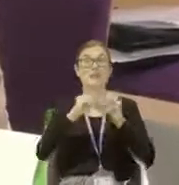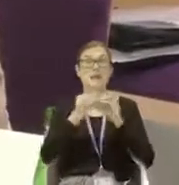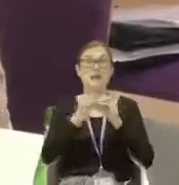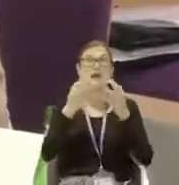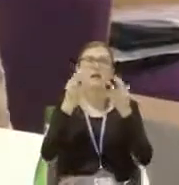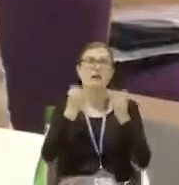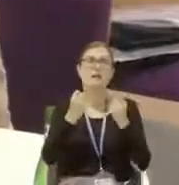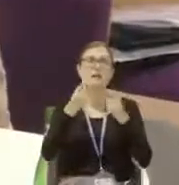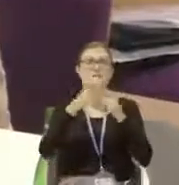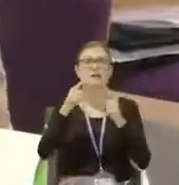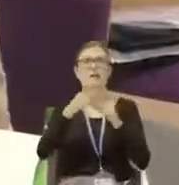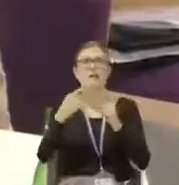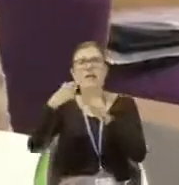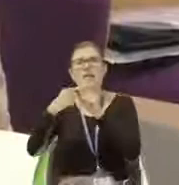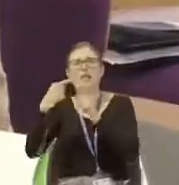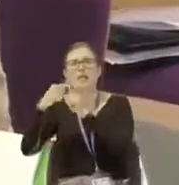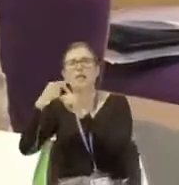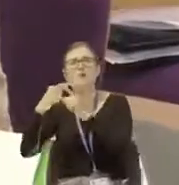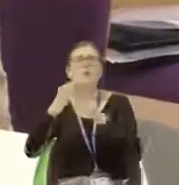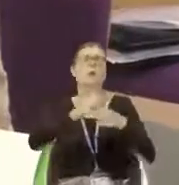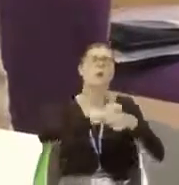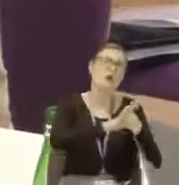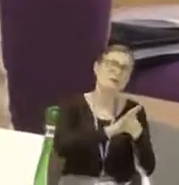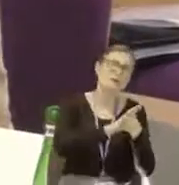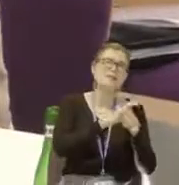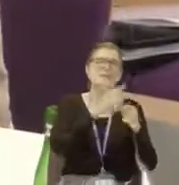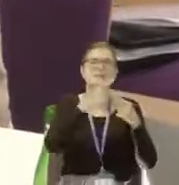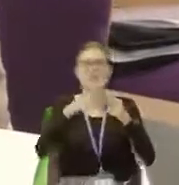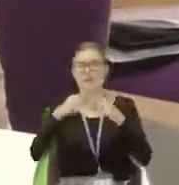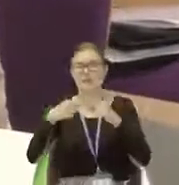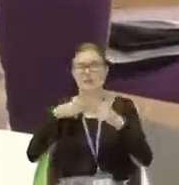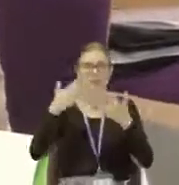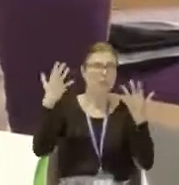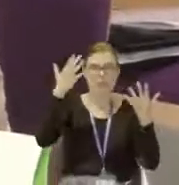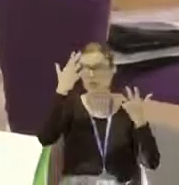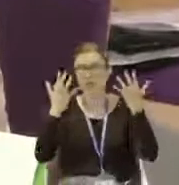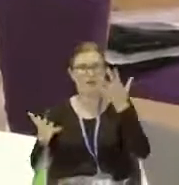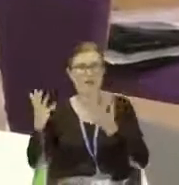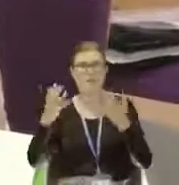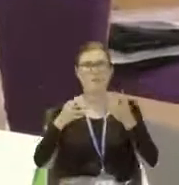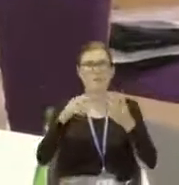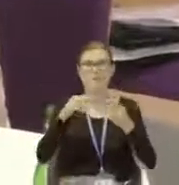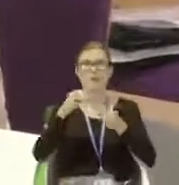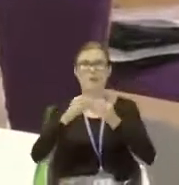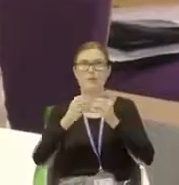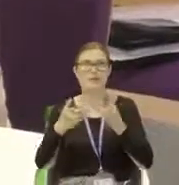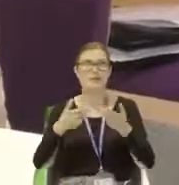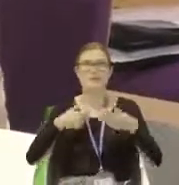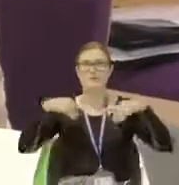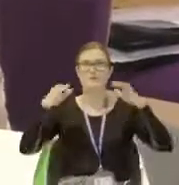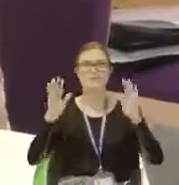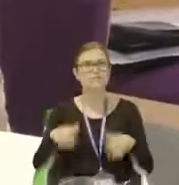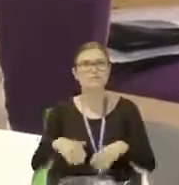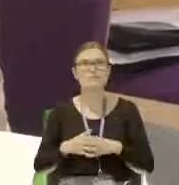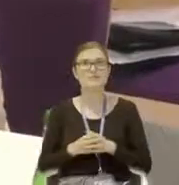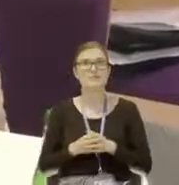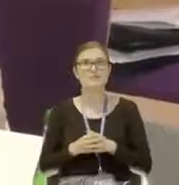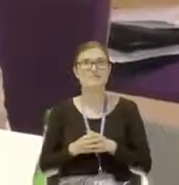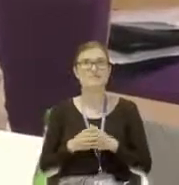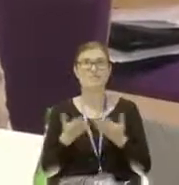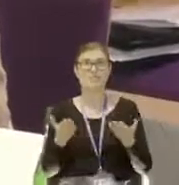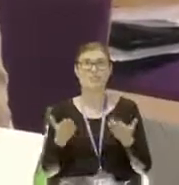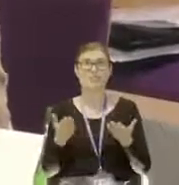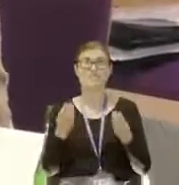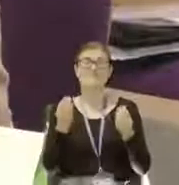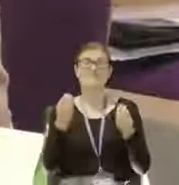which has been said by my colleagues before, which is inflation. So now the people of Klang not only faced the